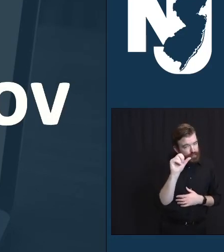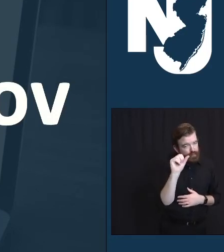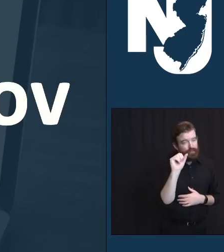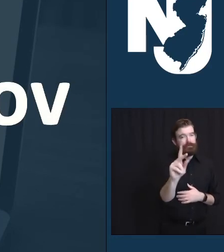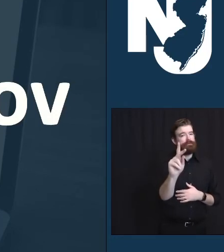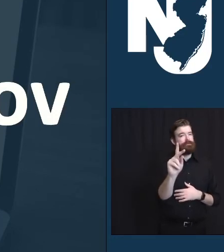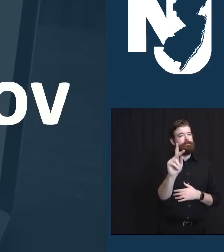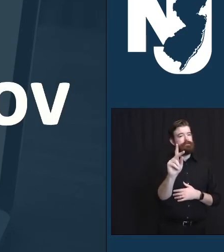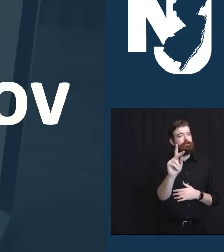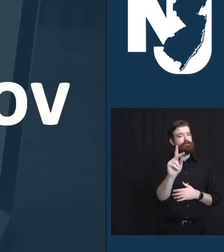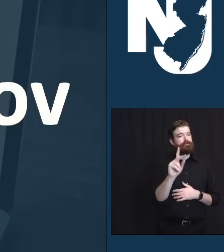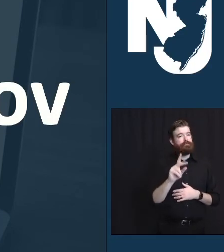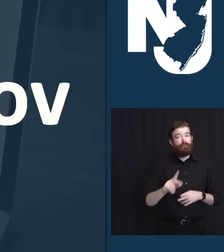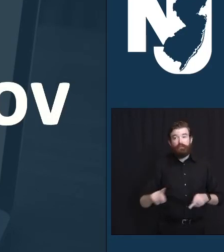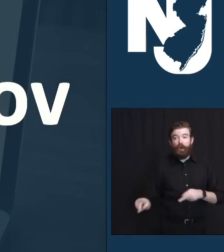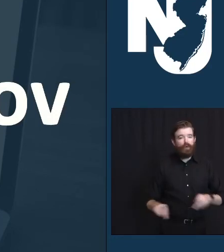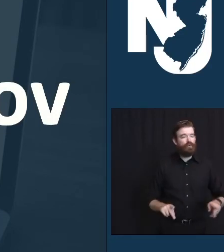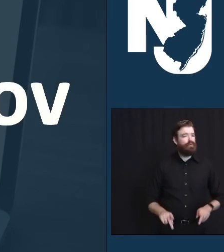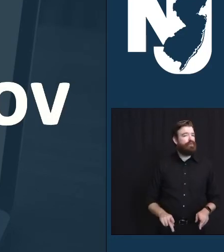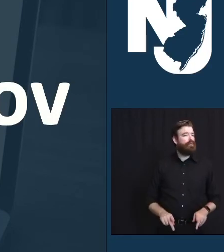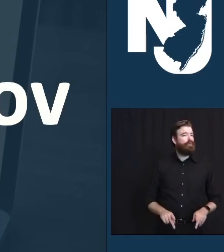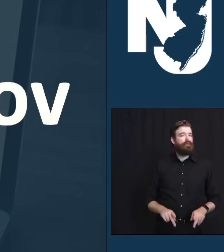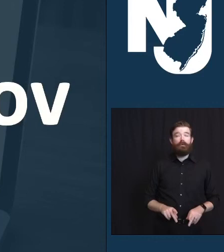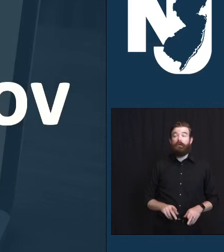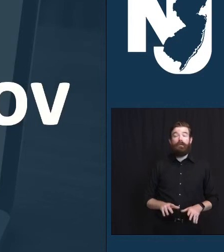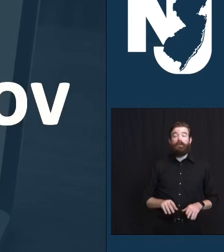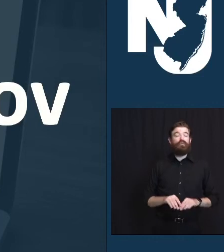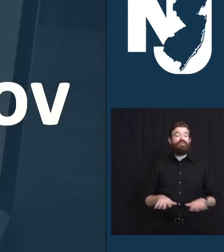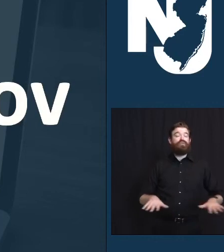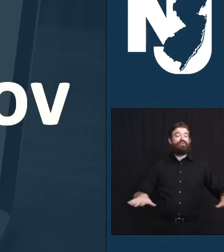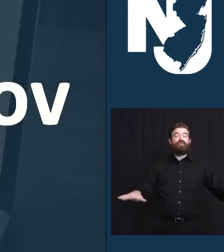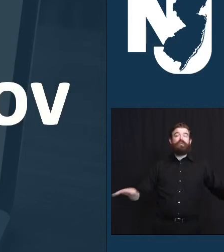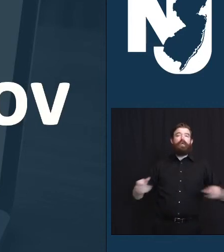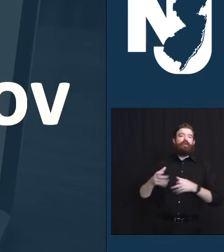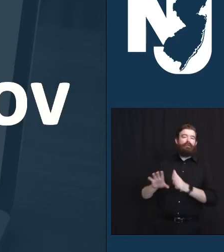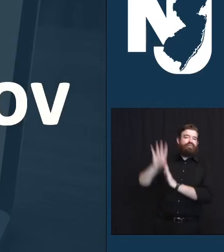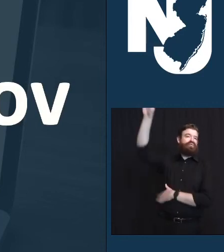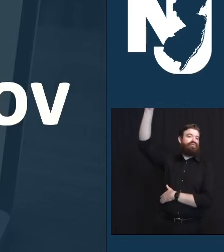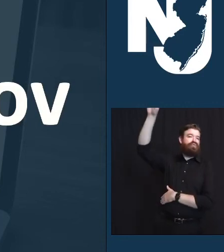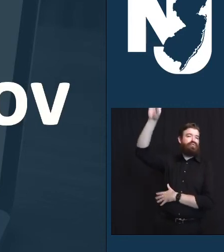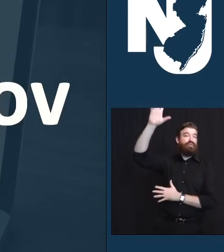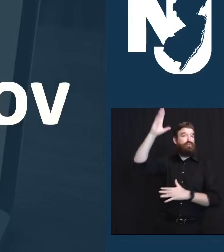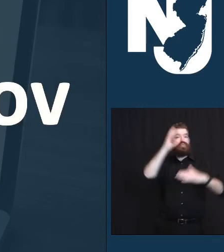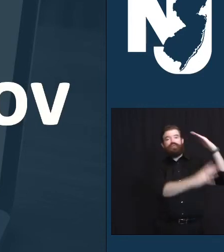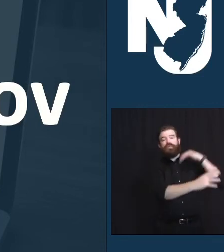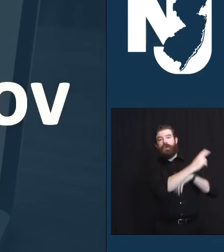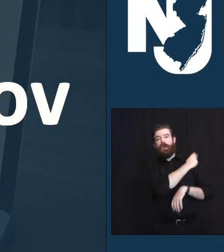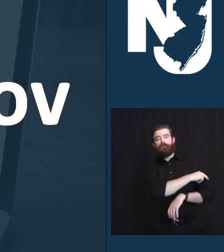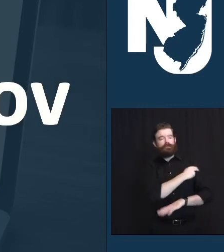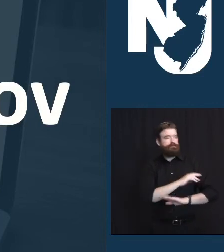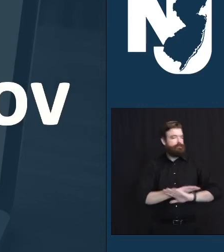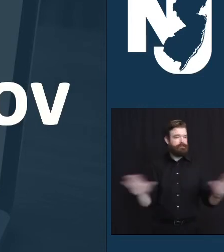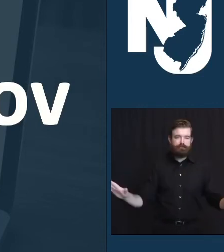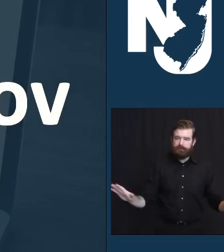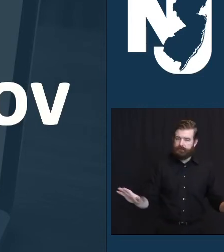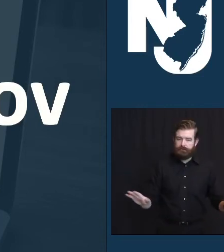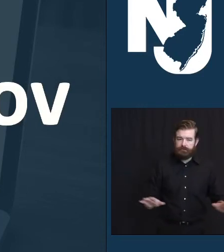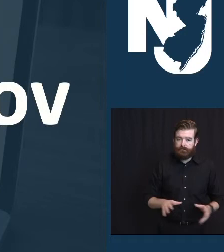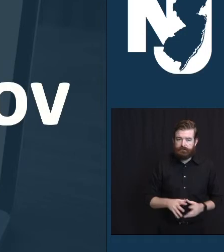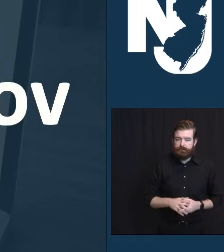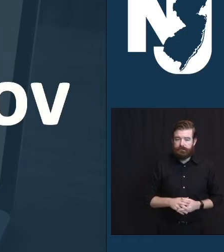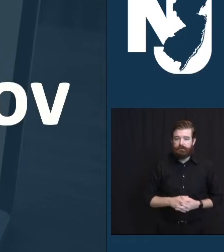in new cases and hospitalizations. The evidence, anecdotal evidence at least, is that overwhelmingly folks did